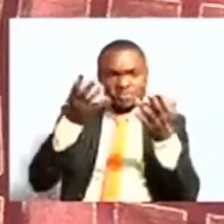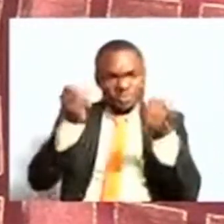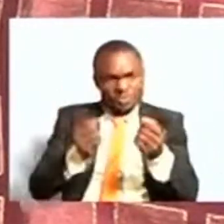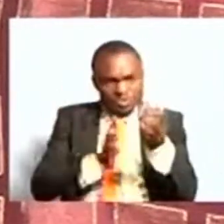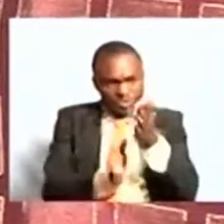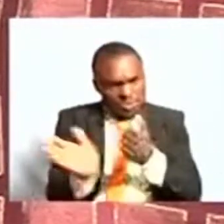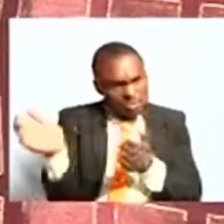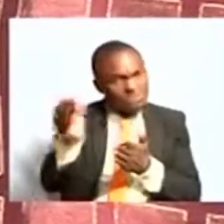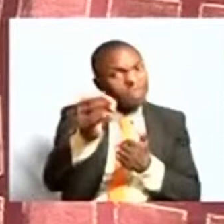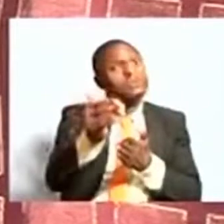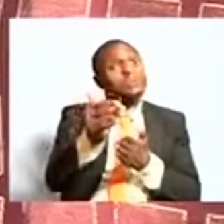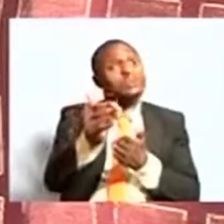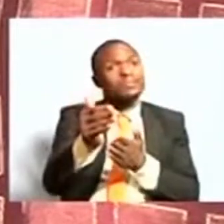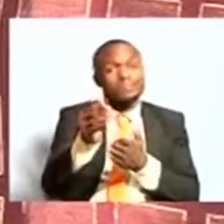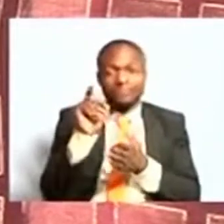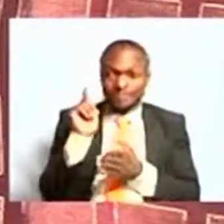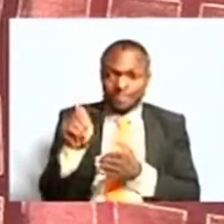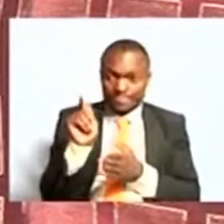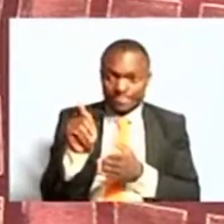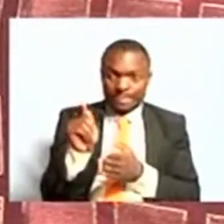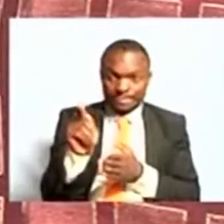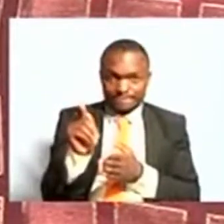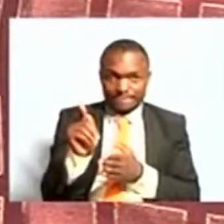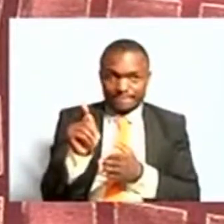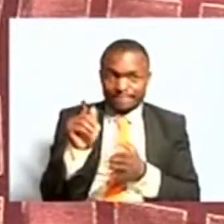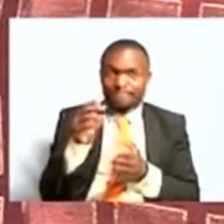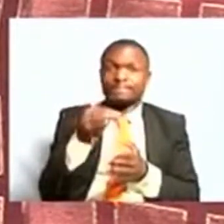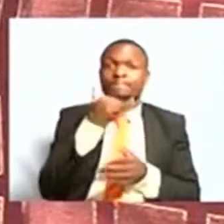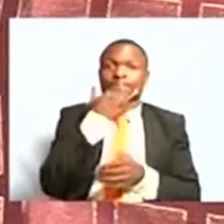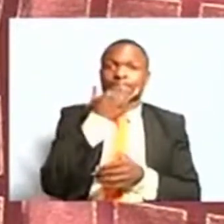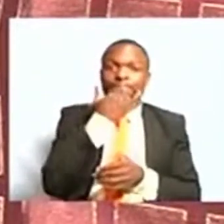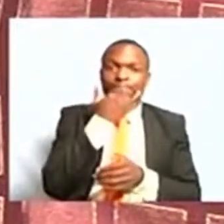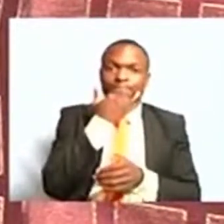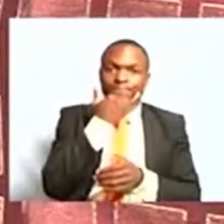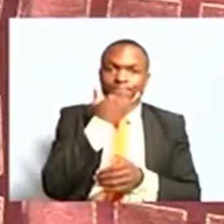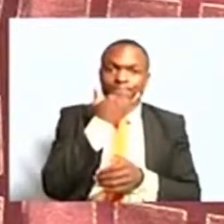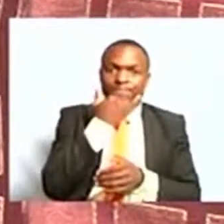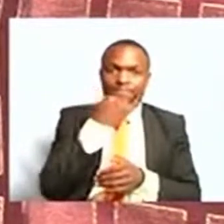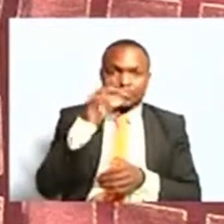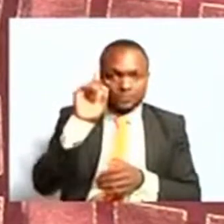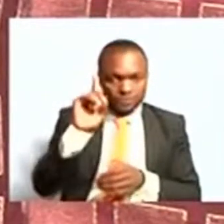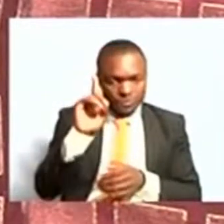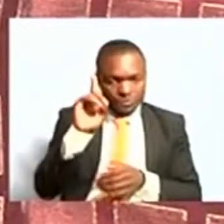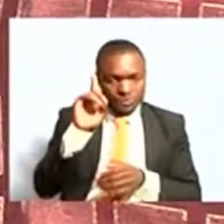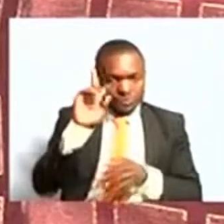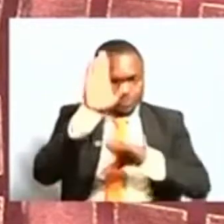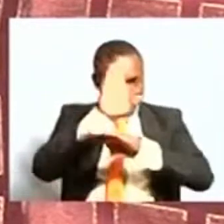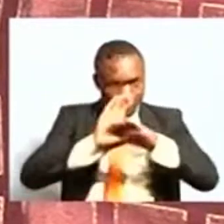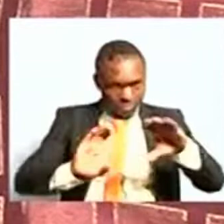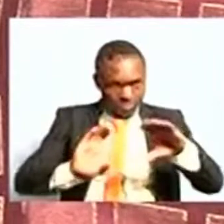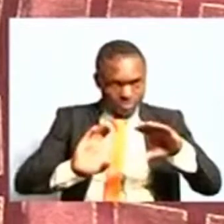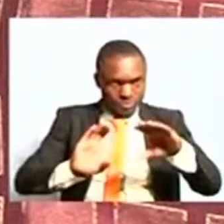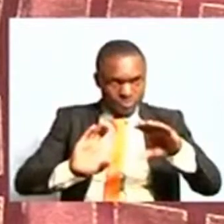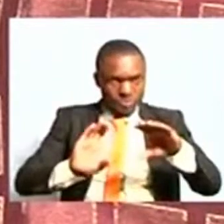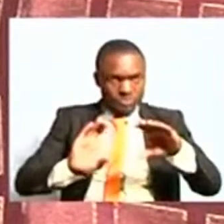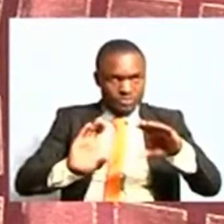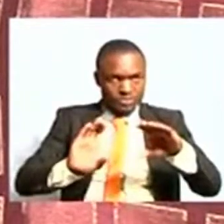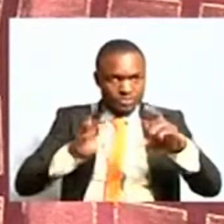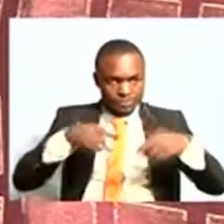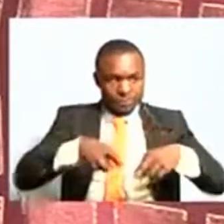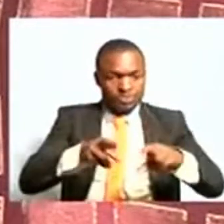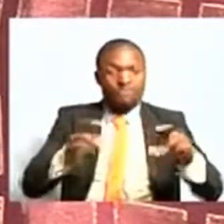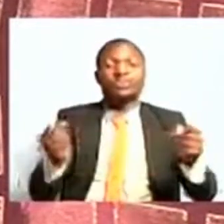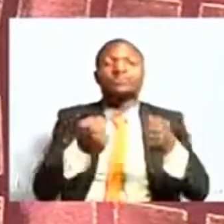overtake. So that misjudging clearance distance is also one of the causes of road